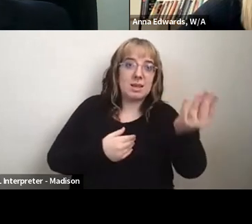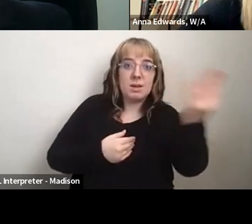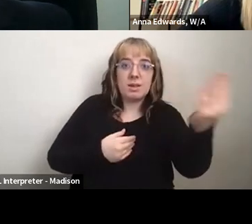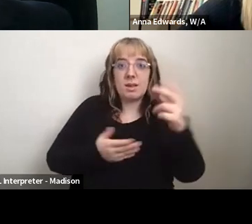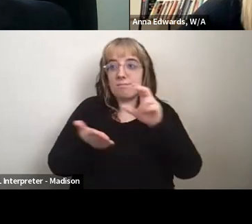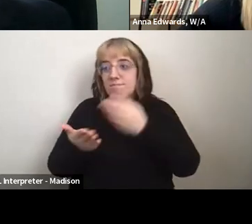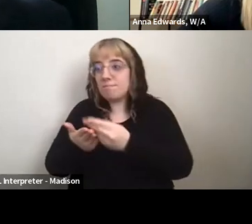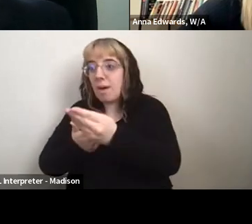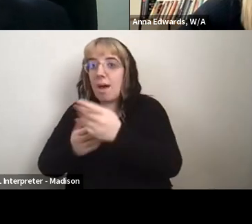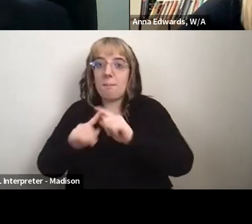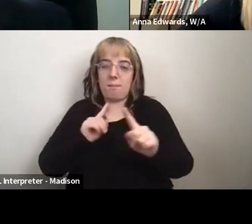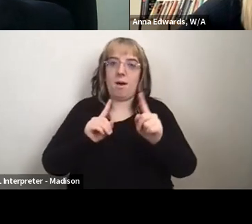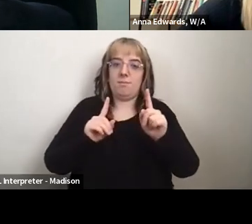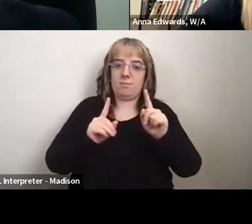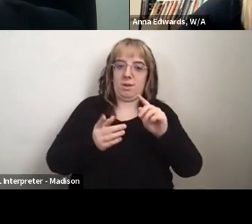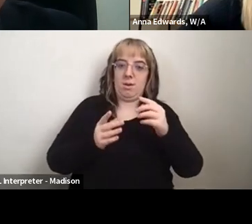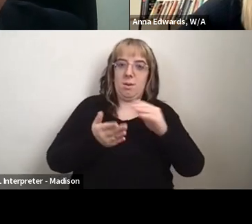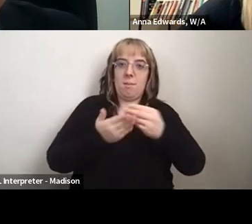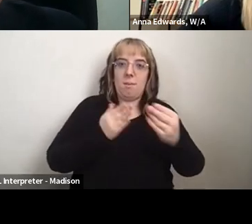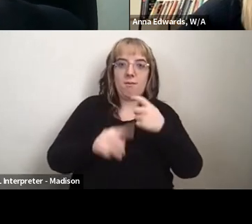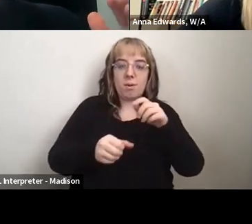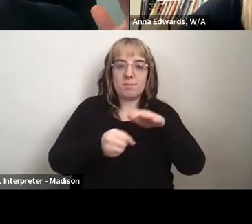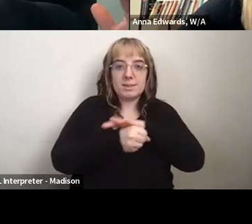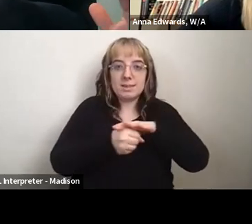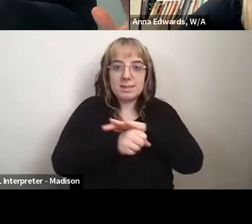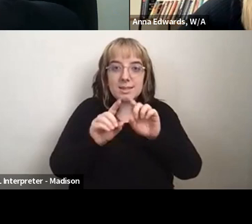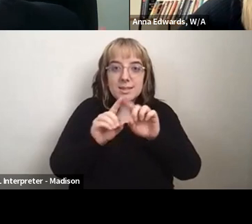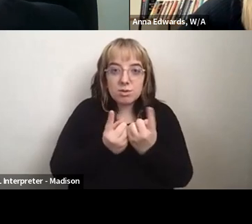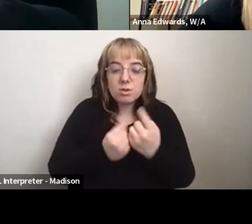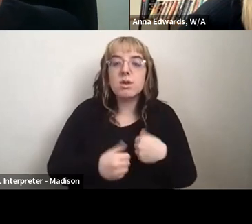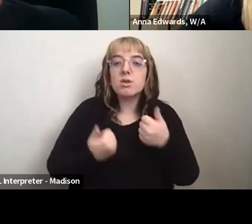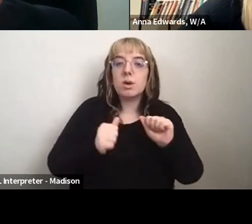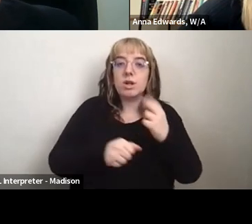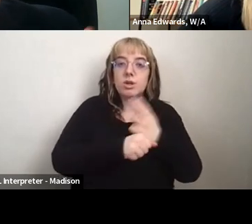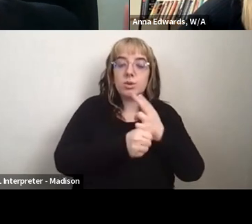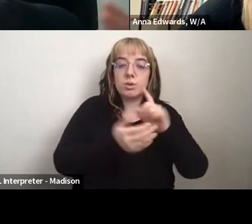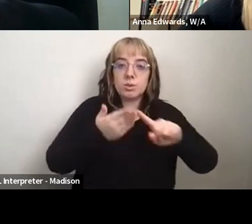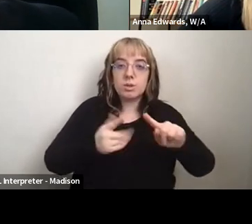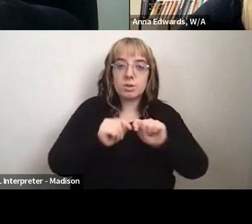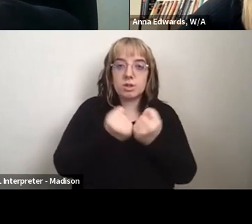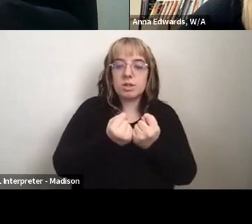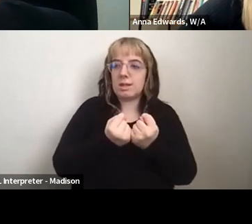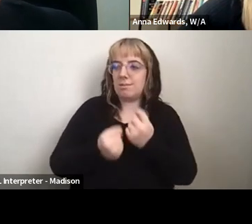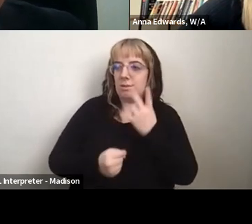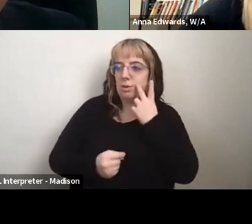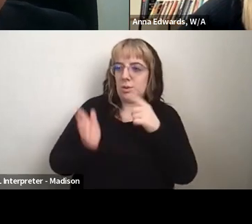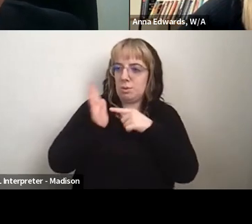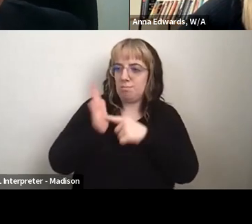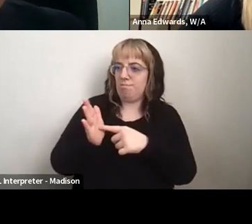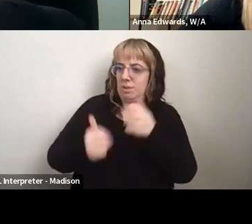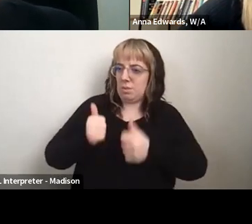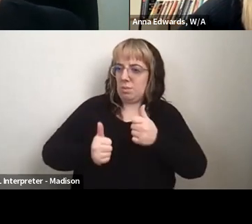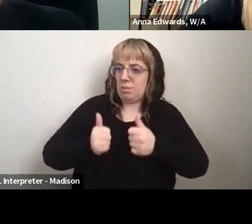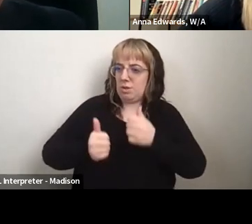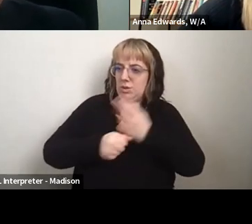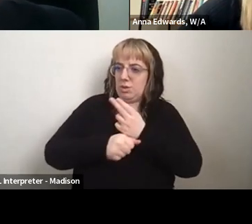by the district. So we are trying to use our research team to do effectiveness studies of the things that are used most frequently. So hopefully